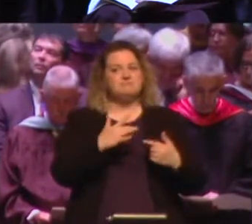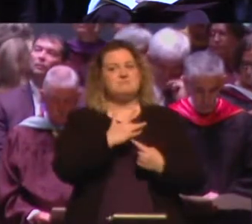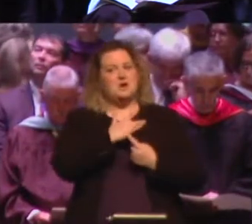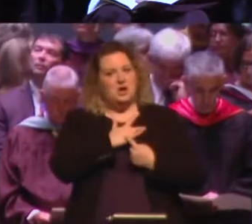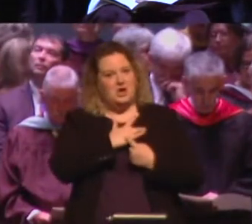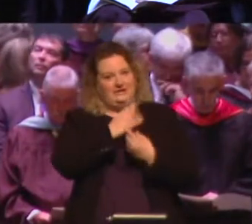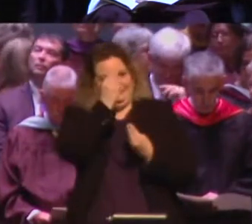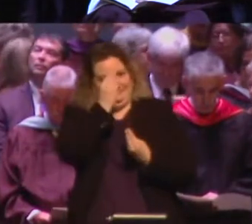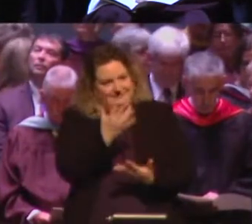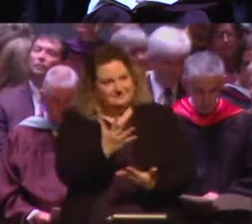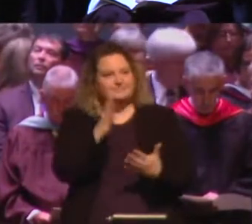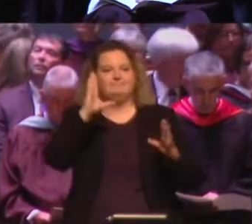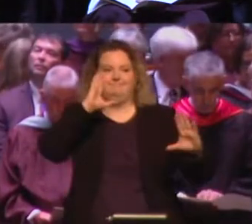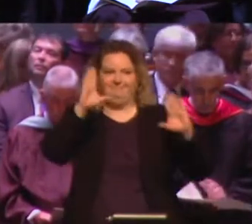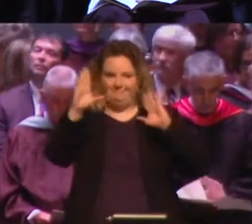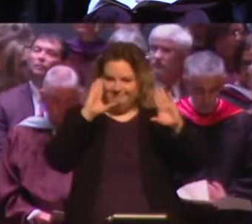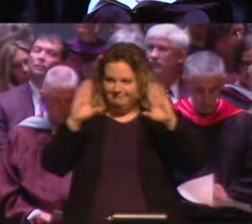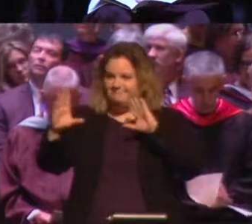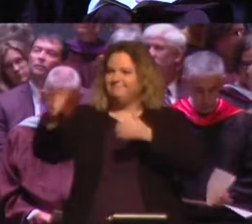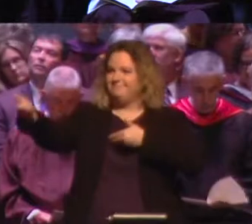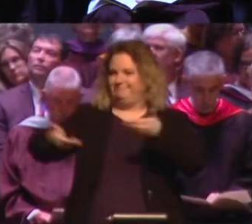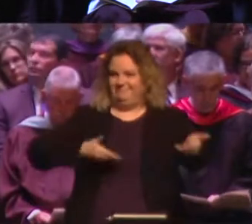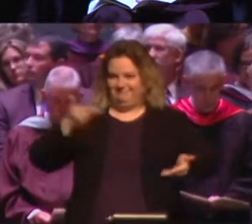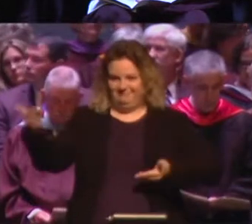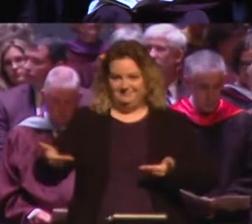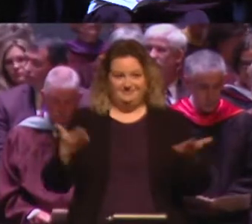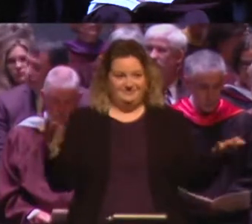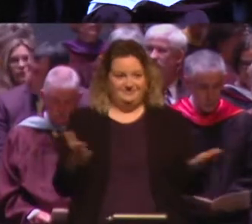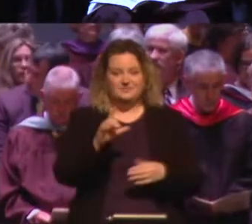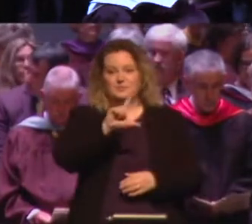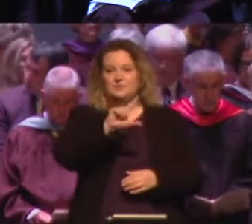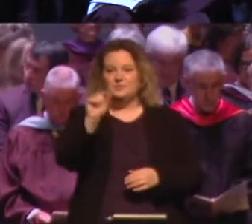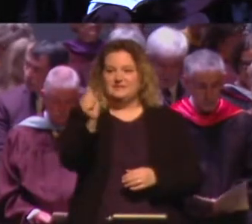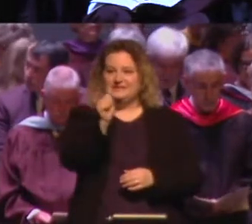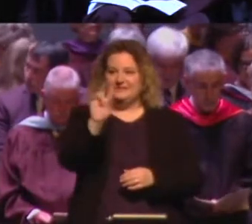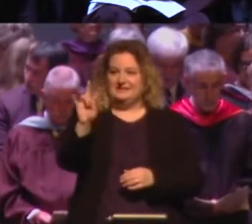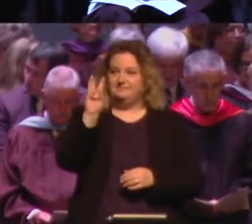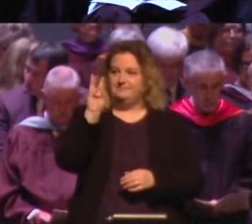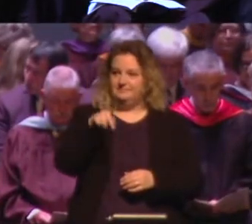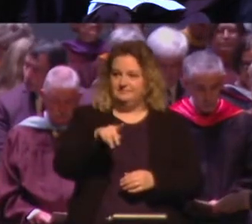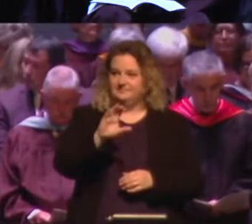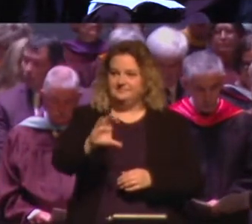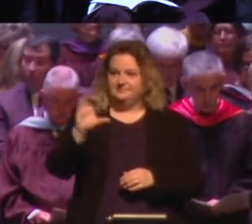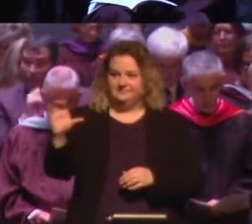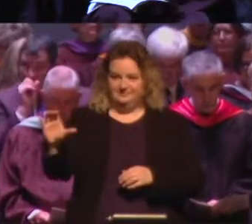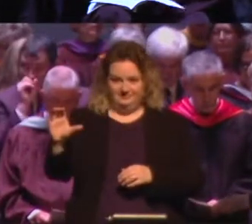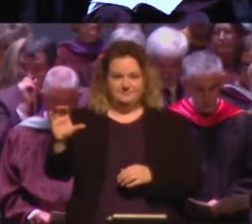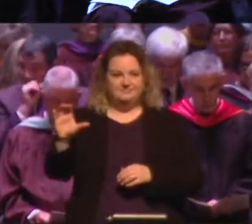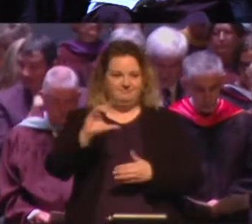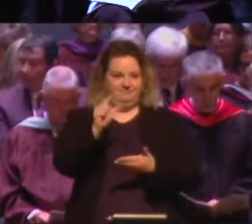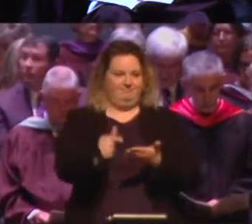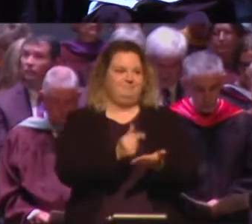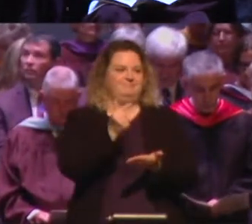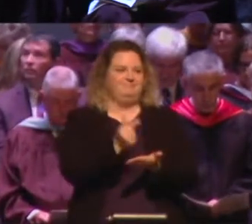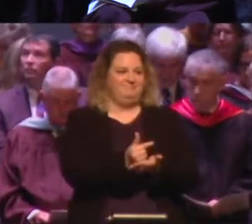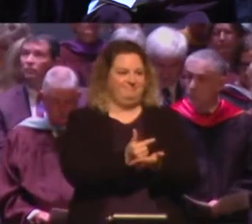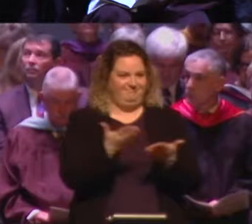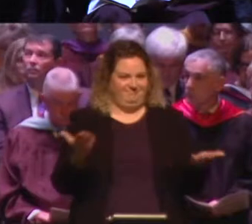heartfelt welcome to all of you to the 2017 Western Piedmont Community College